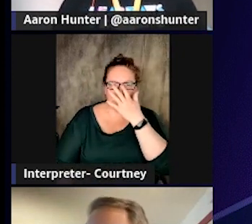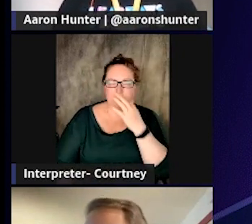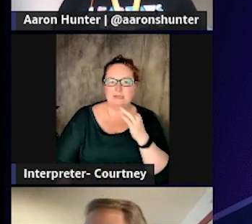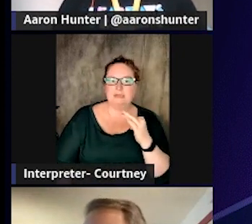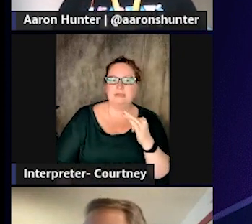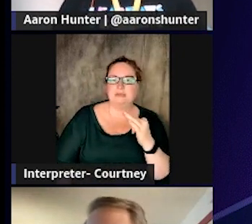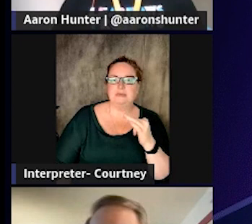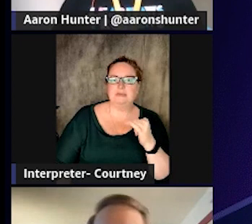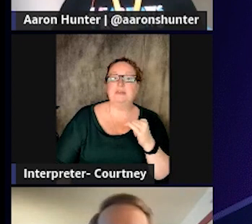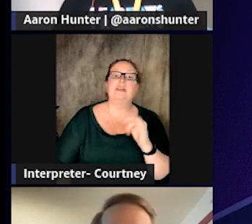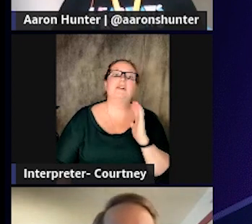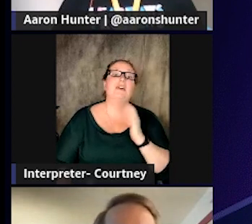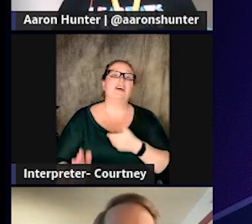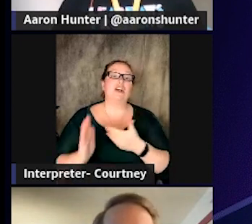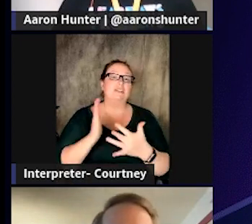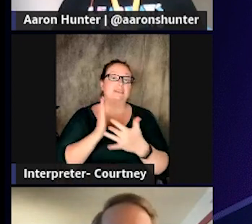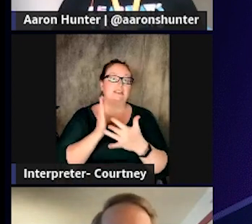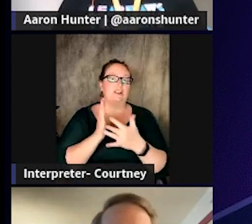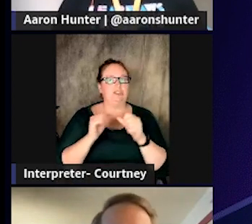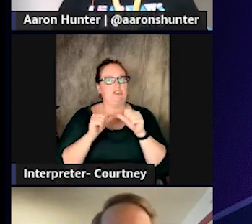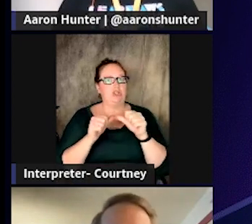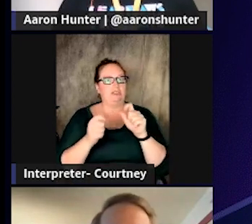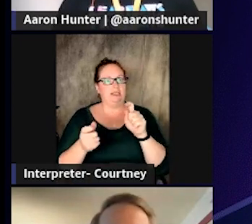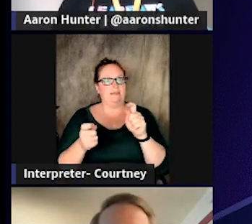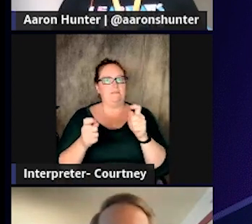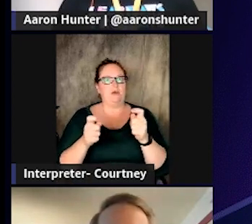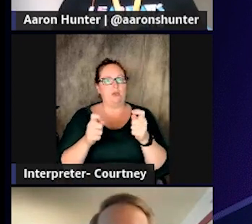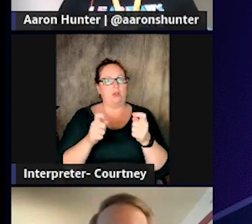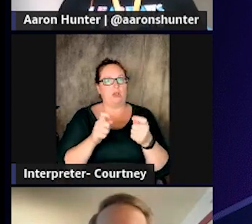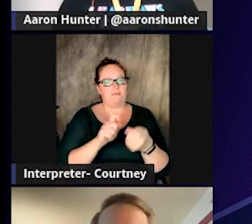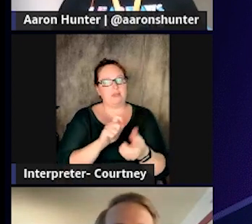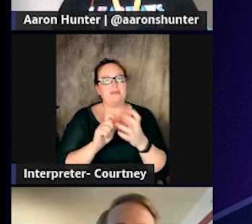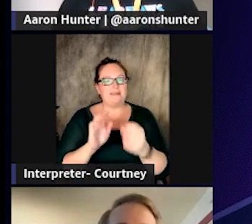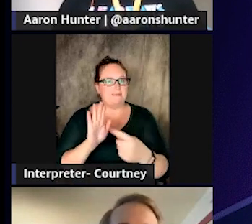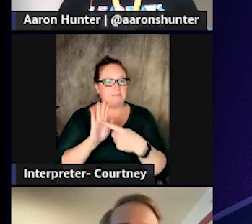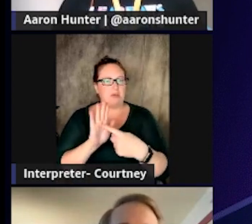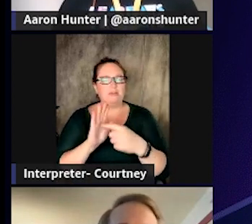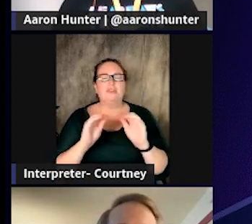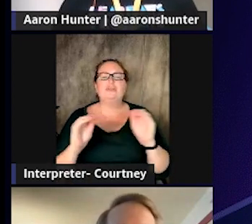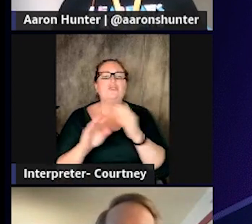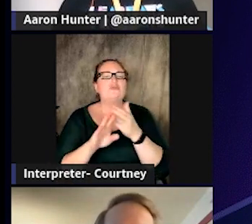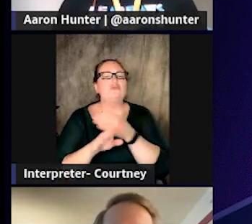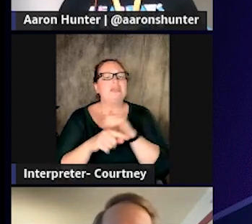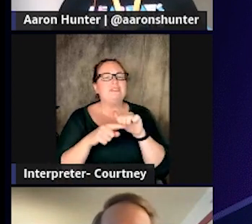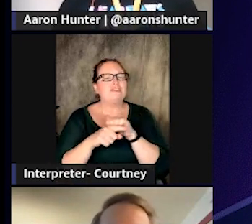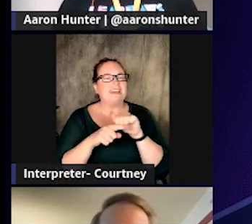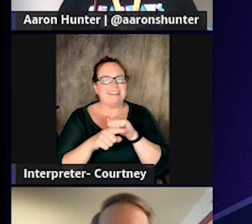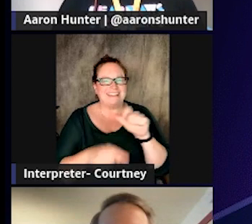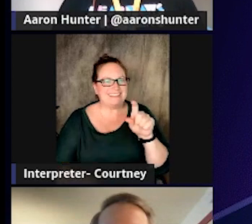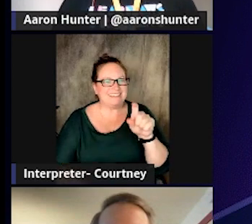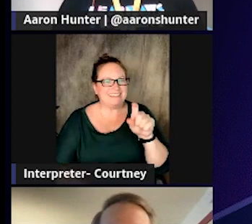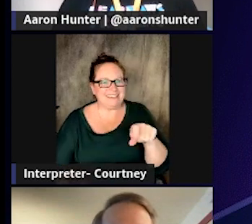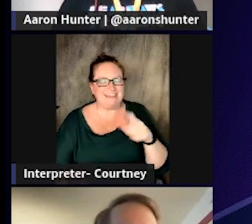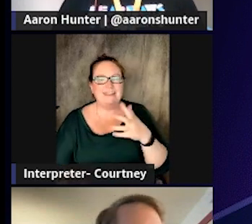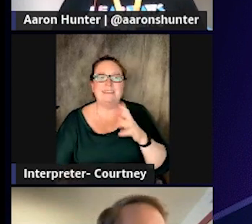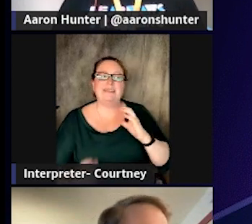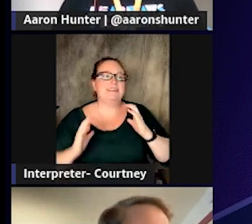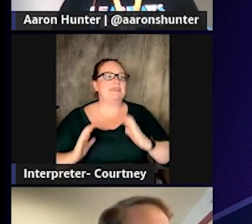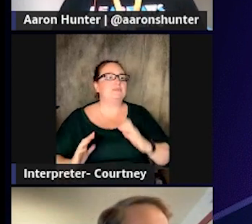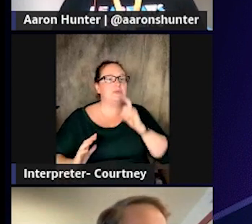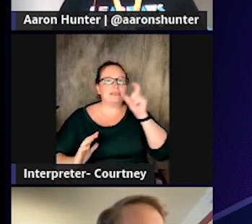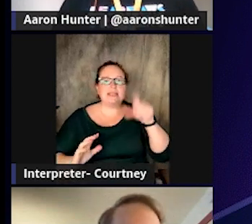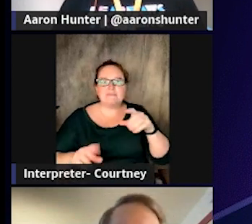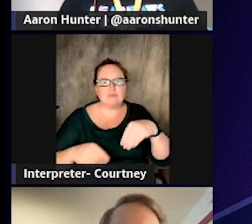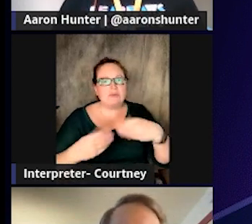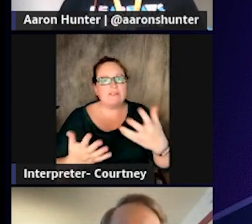Our technologies are constantly evolving, as are the models. So there's no pre-training that's necessary. The customer doesn't have to provide, you know, hey, this is